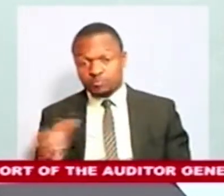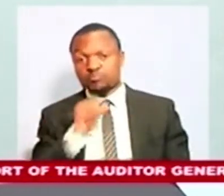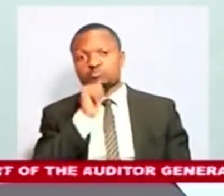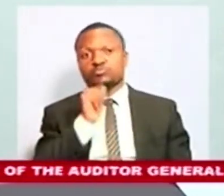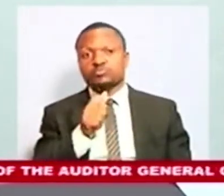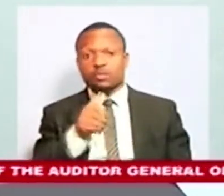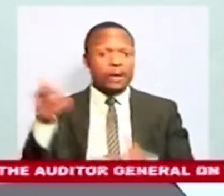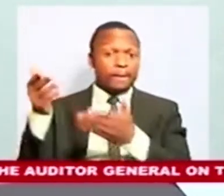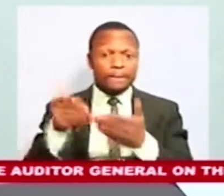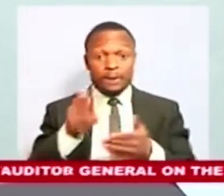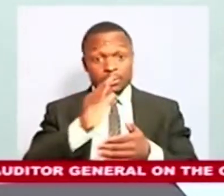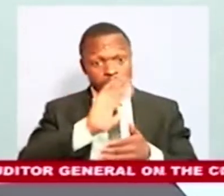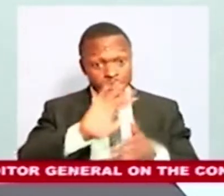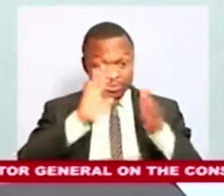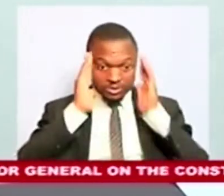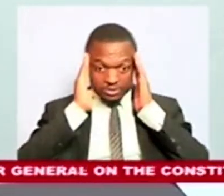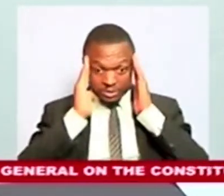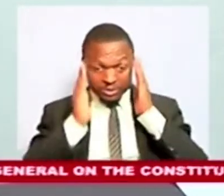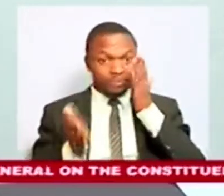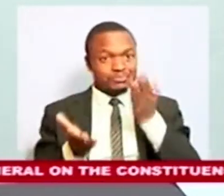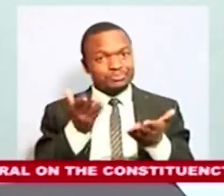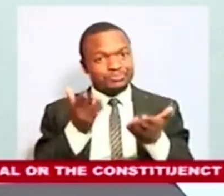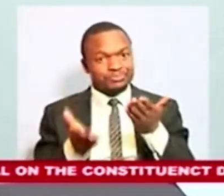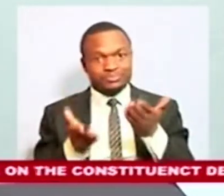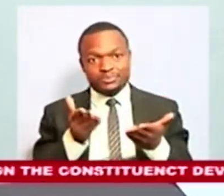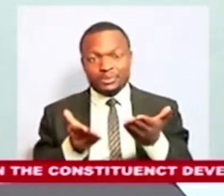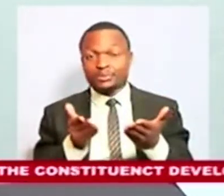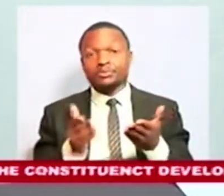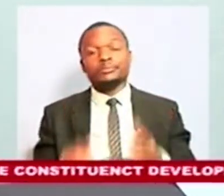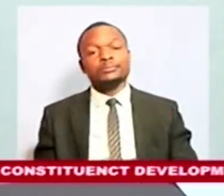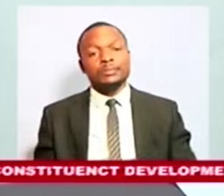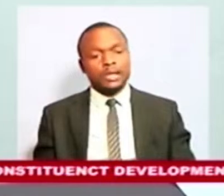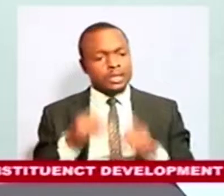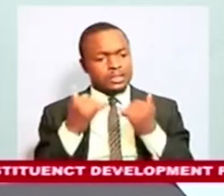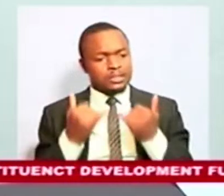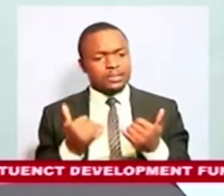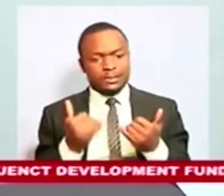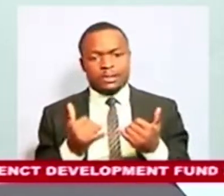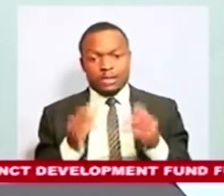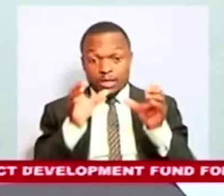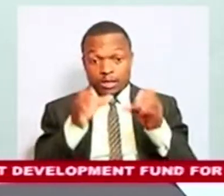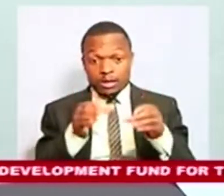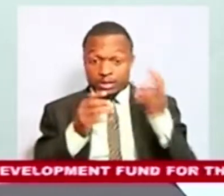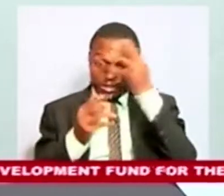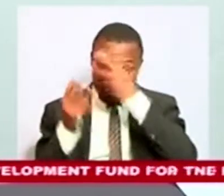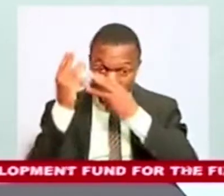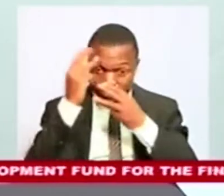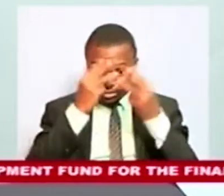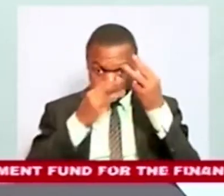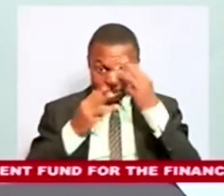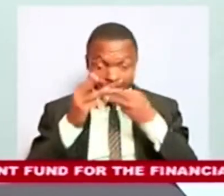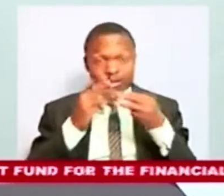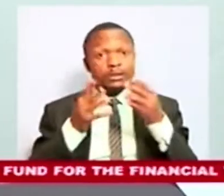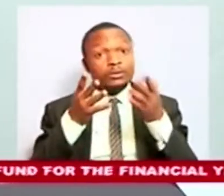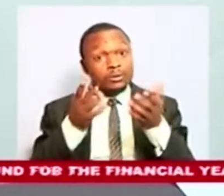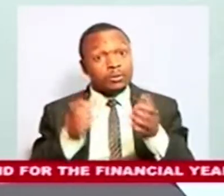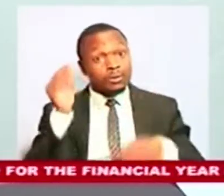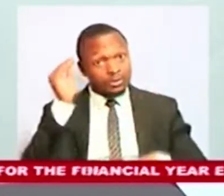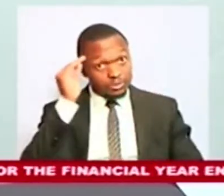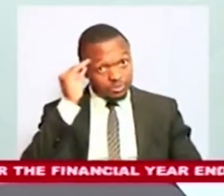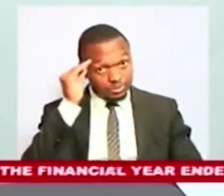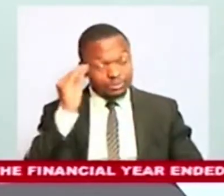brought to your attention, maybe immediately. Now, maybe the committee's concern is that we wanted to